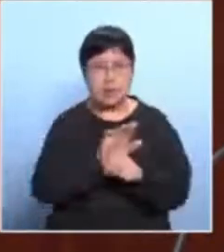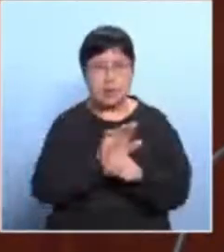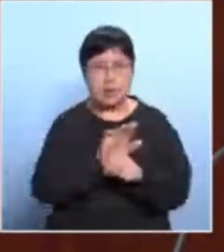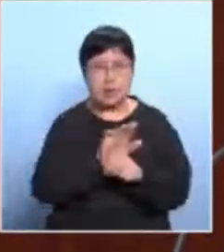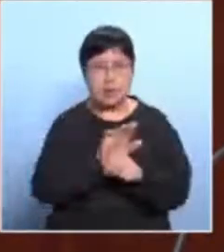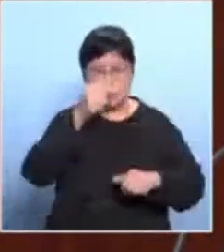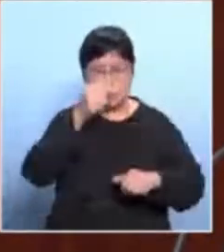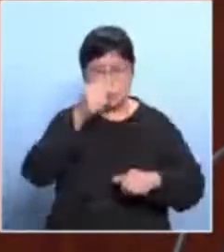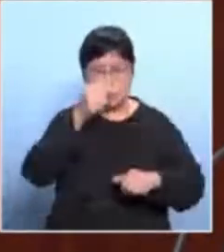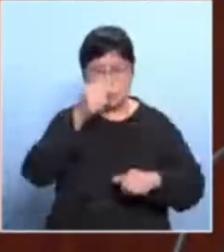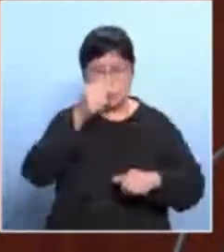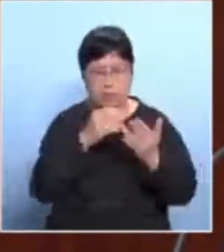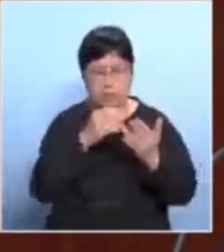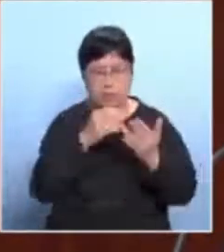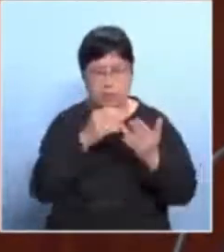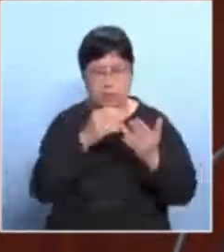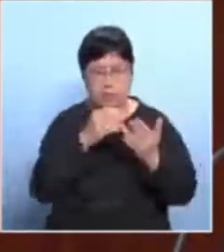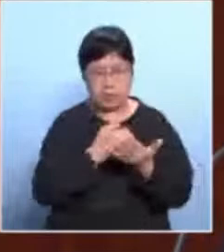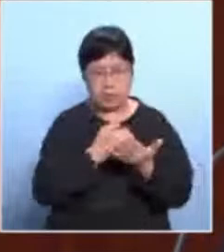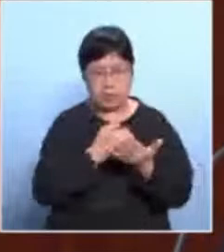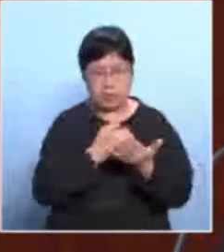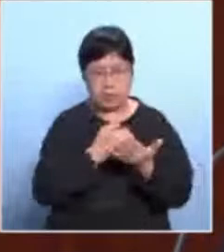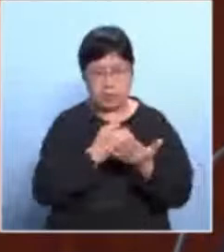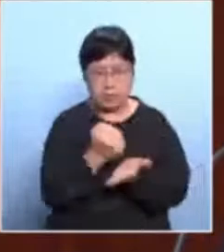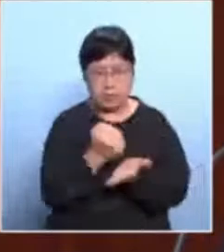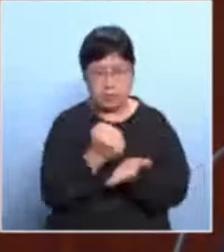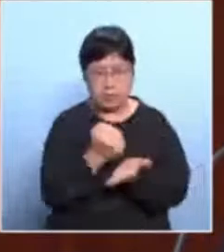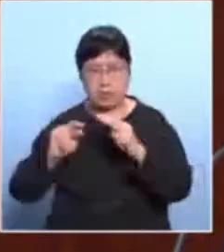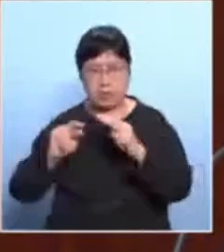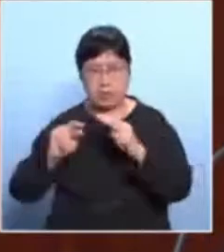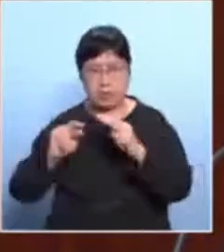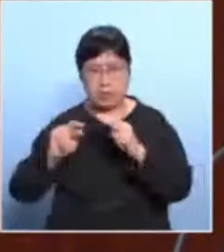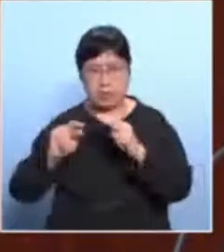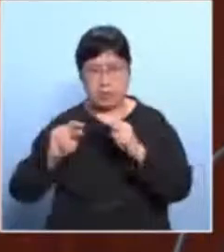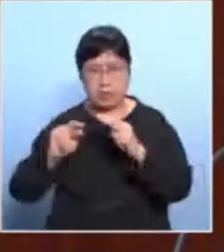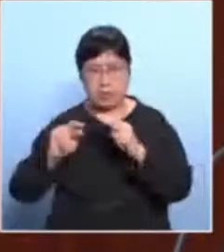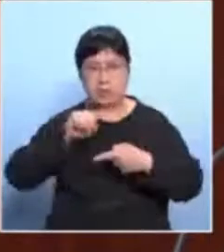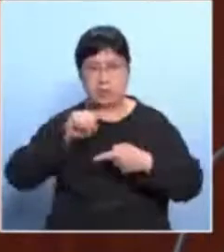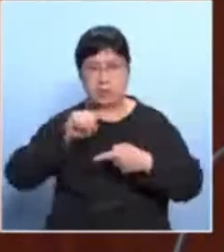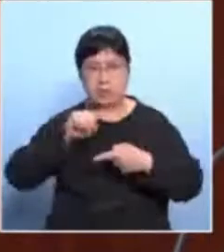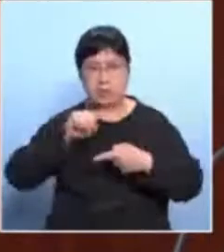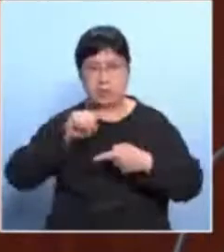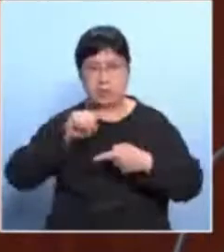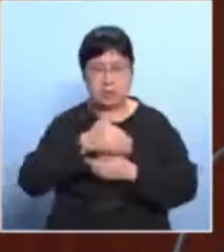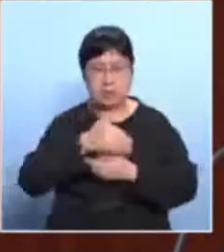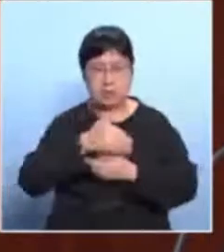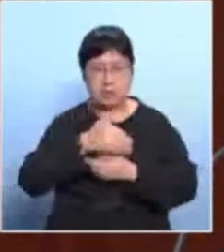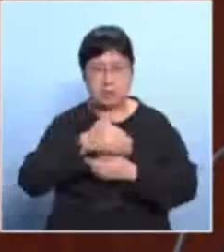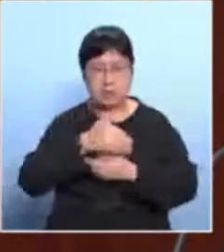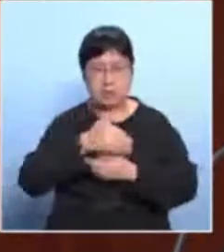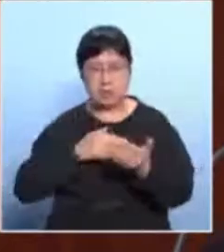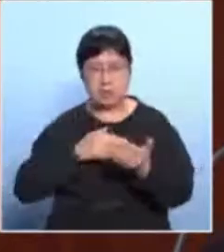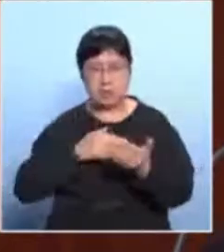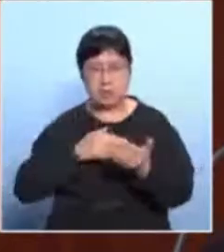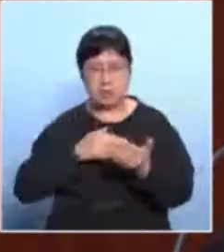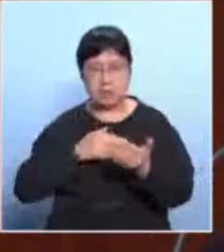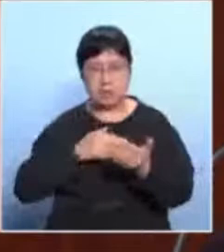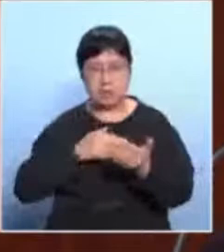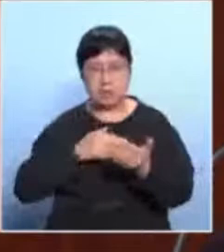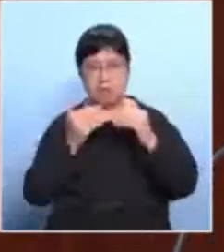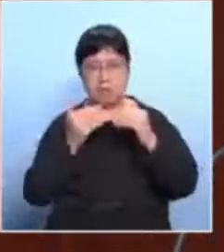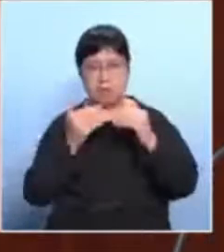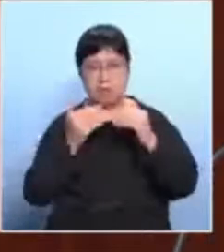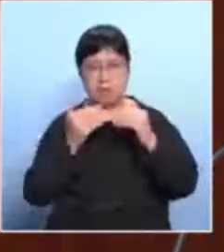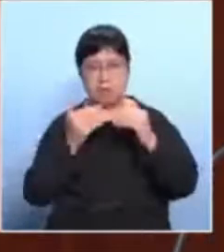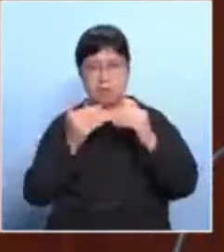overall healthcare quality of the GBA. 2. Rolling out the elderly healthcare voucher Greater Bay